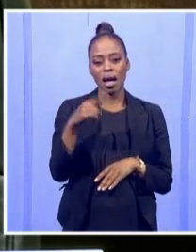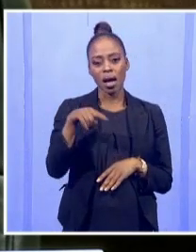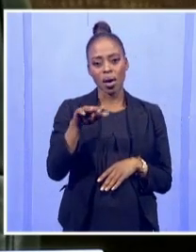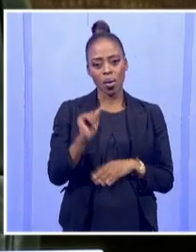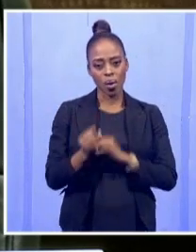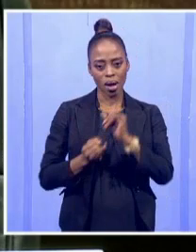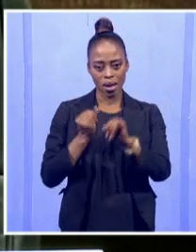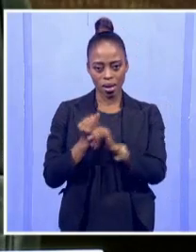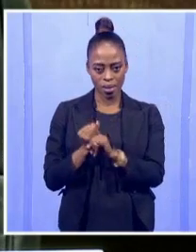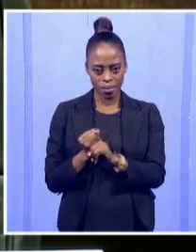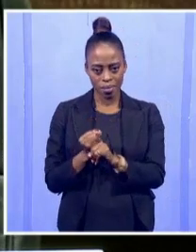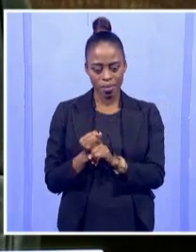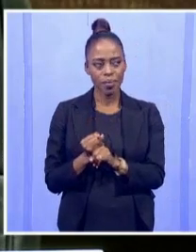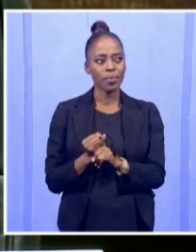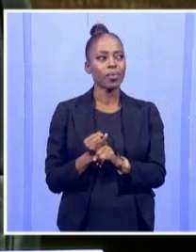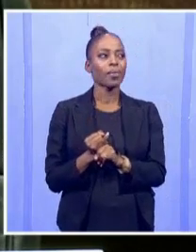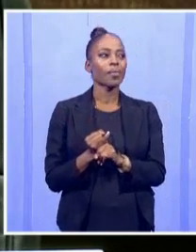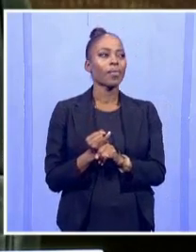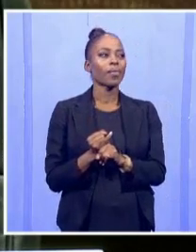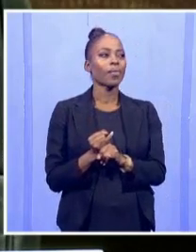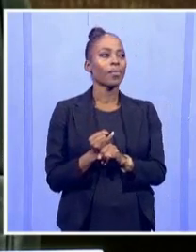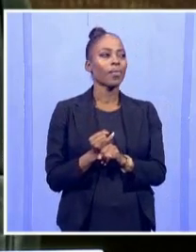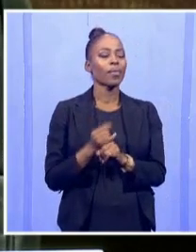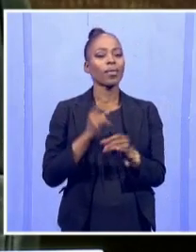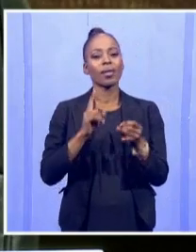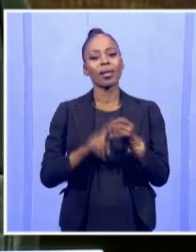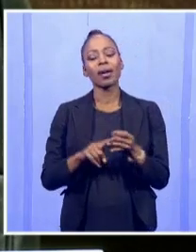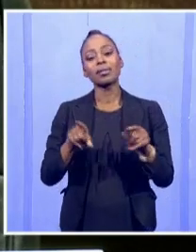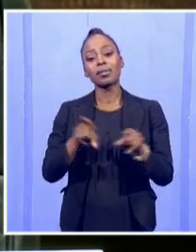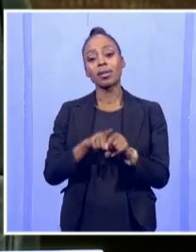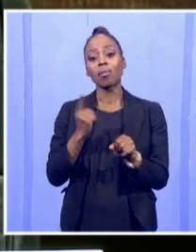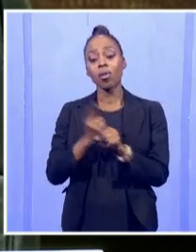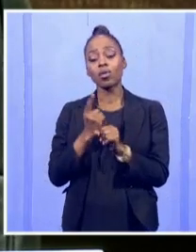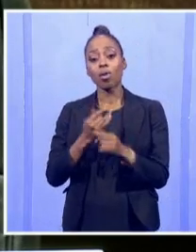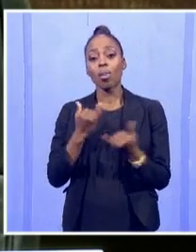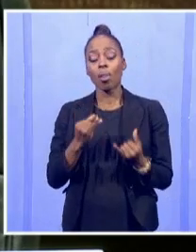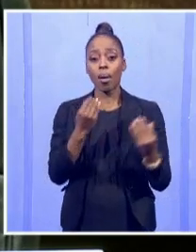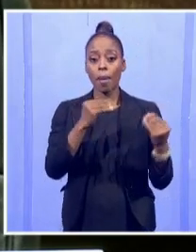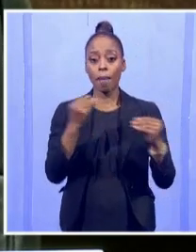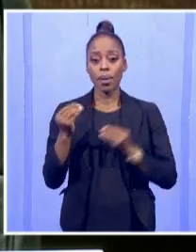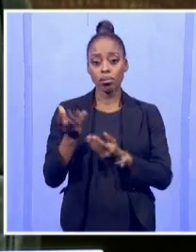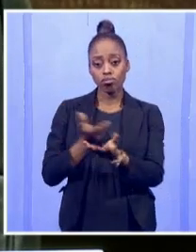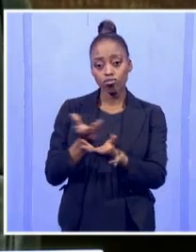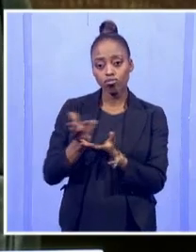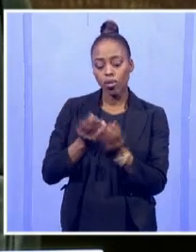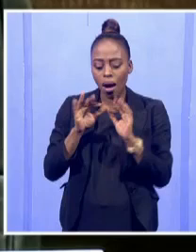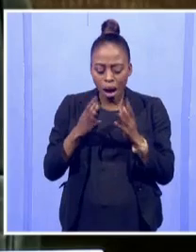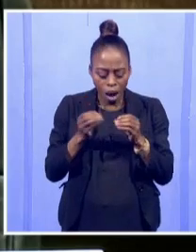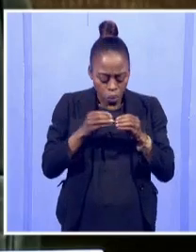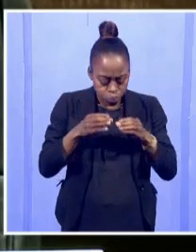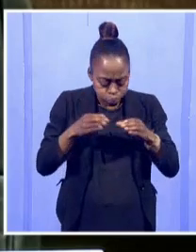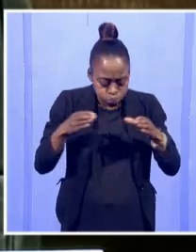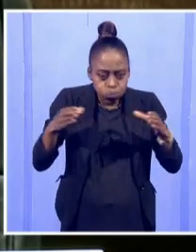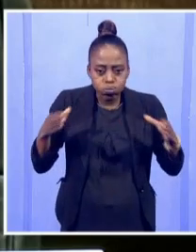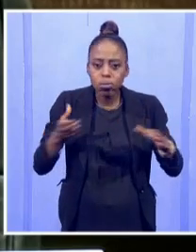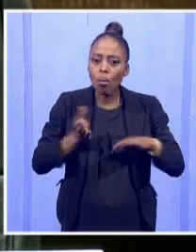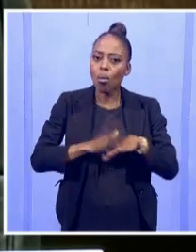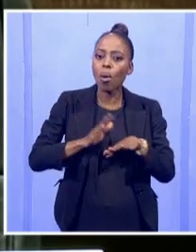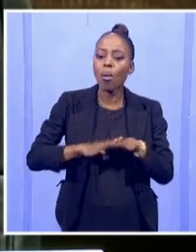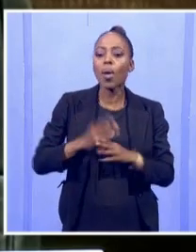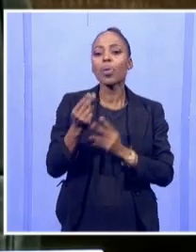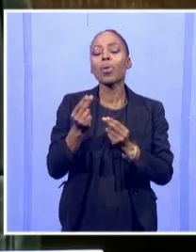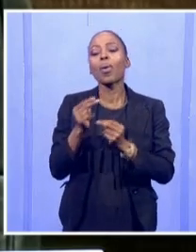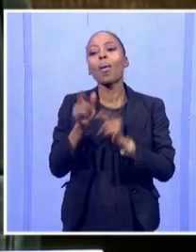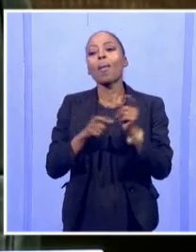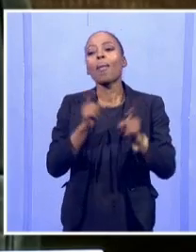International, and we in discussion now about ways to expand this and attract new investment from